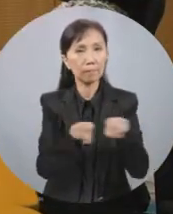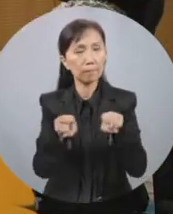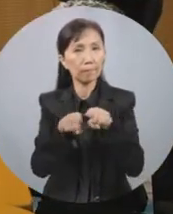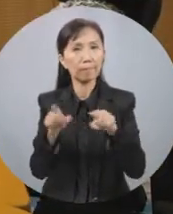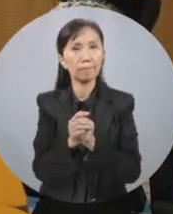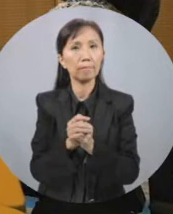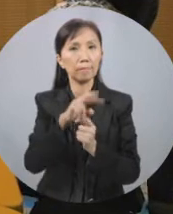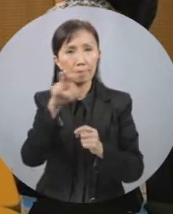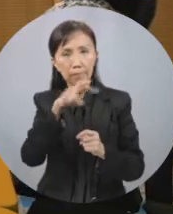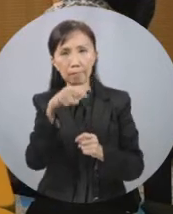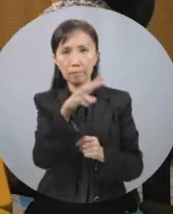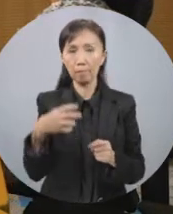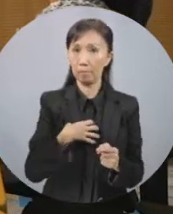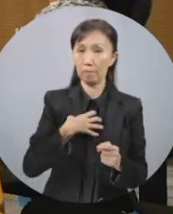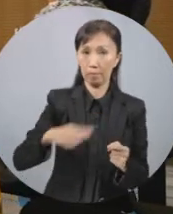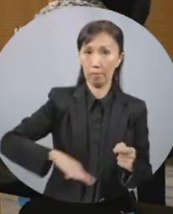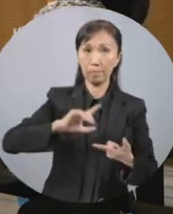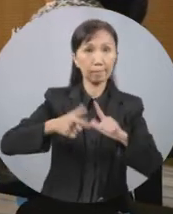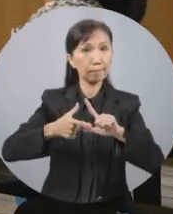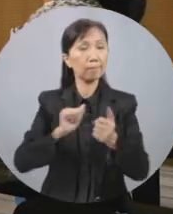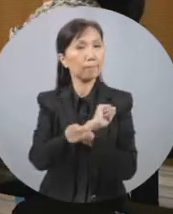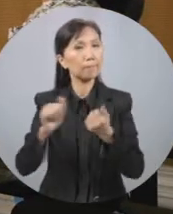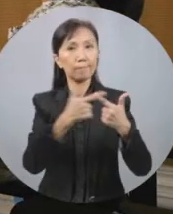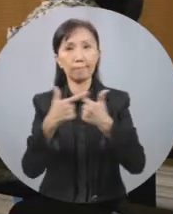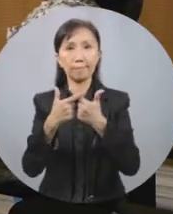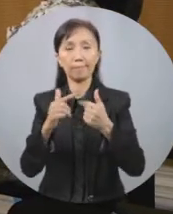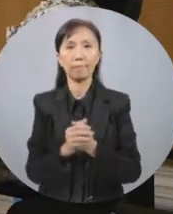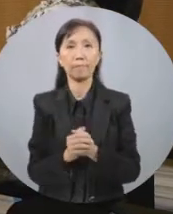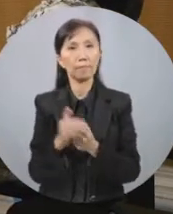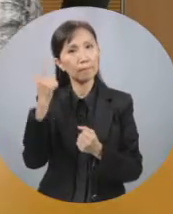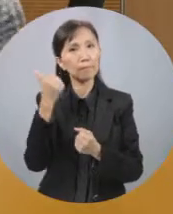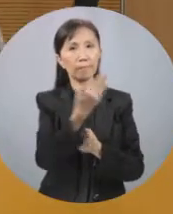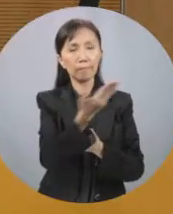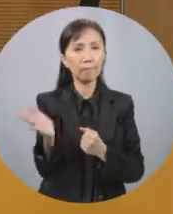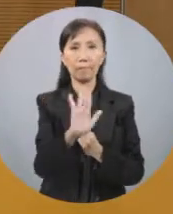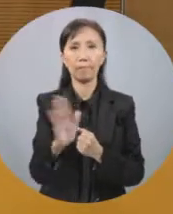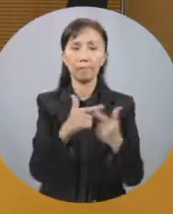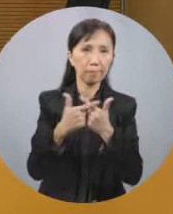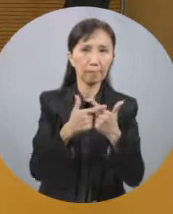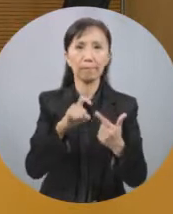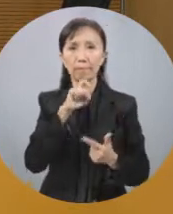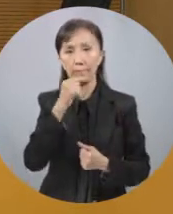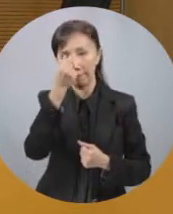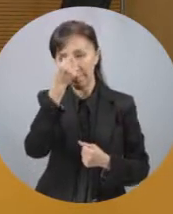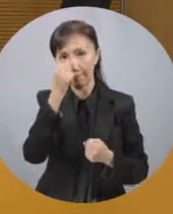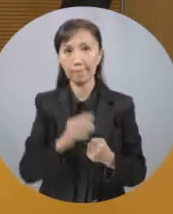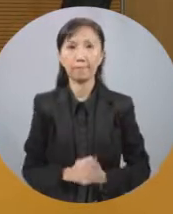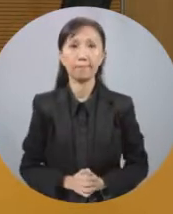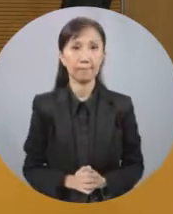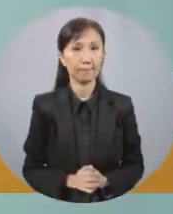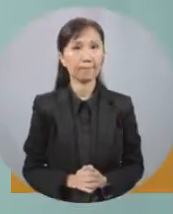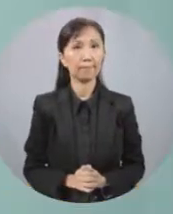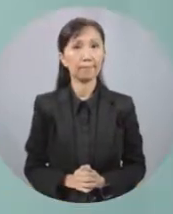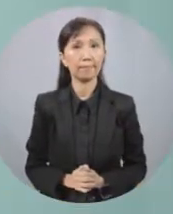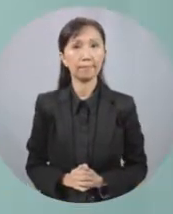parties concerned to look for ways of resolving the dispute. Conciliation looks for common ground to help resolve the matter to the satisfaction